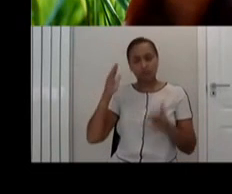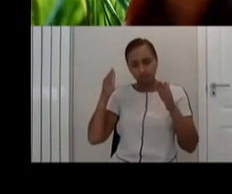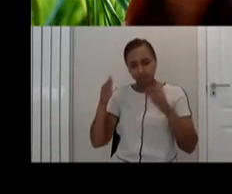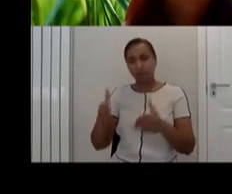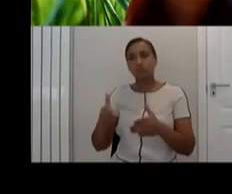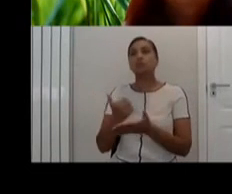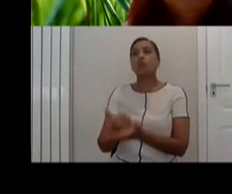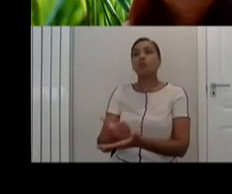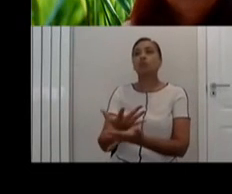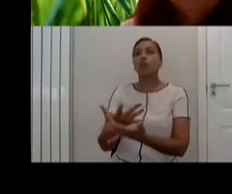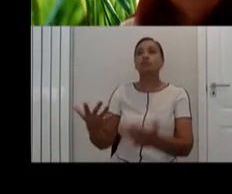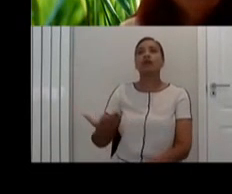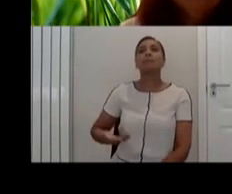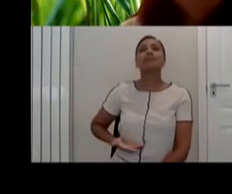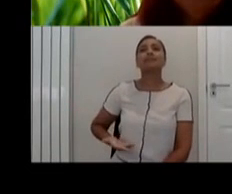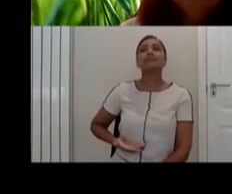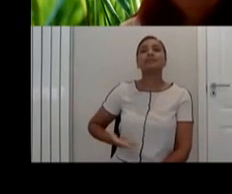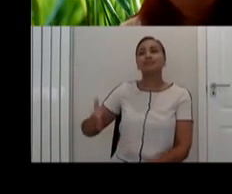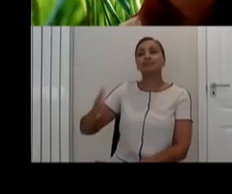local businesses